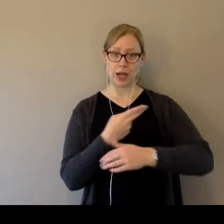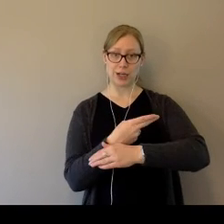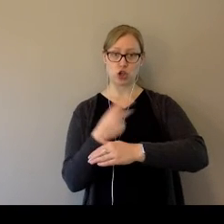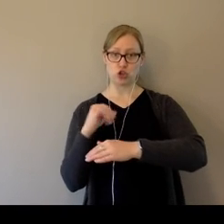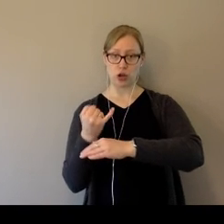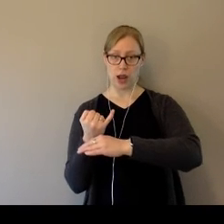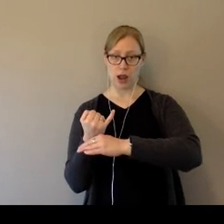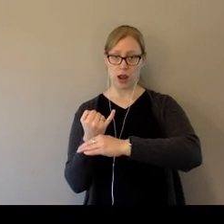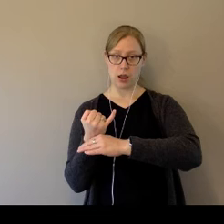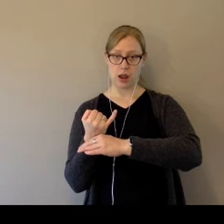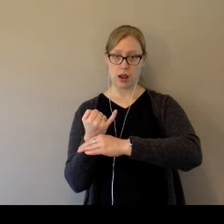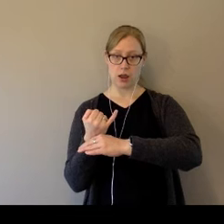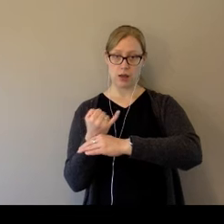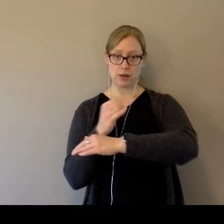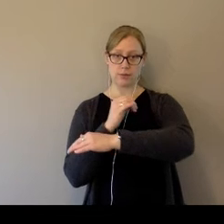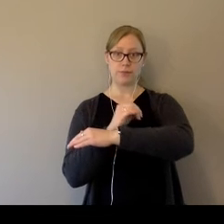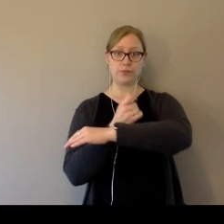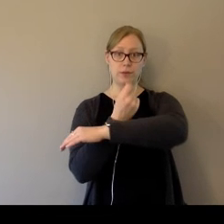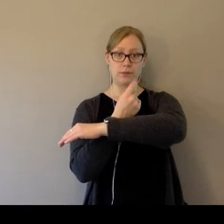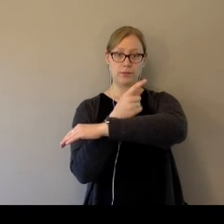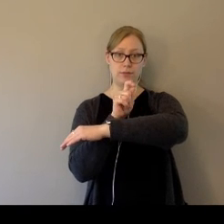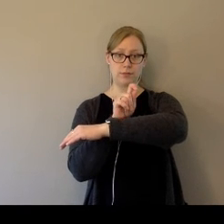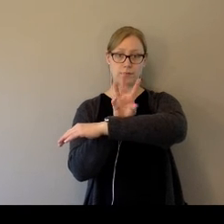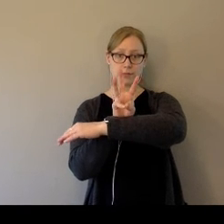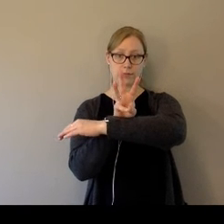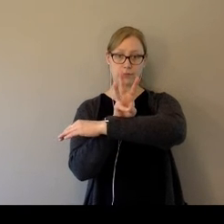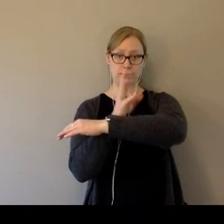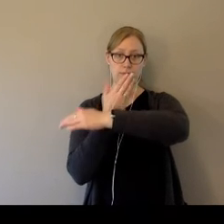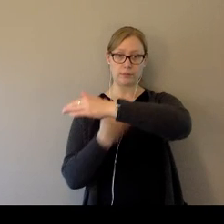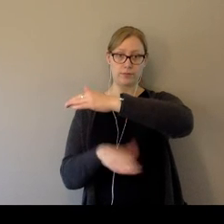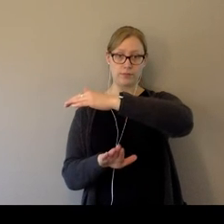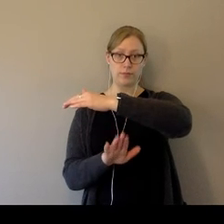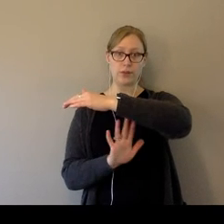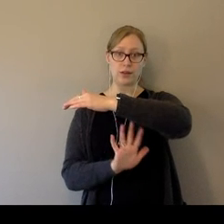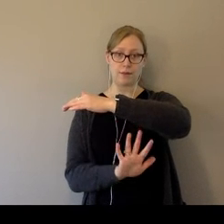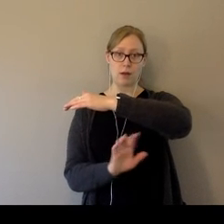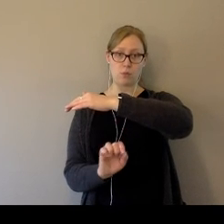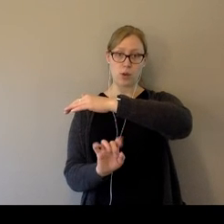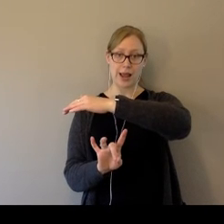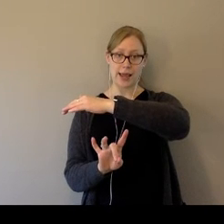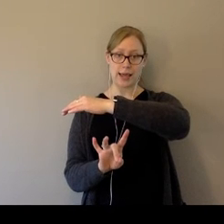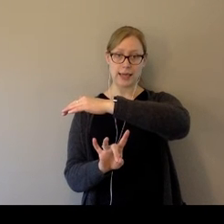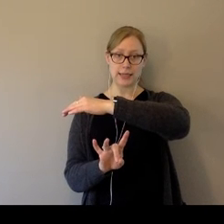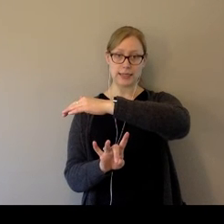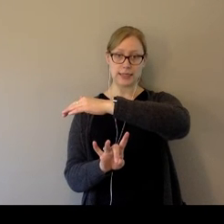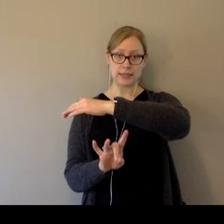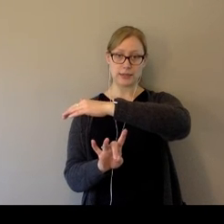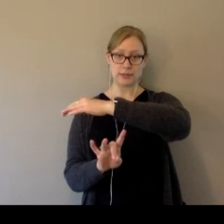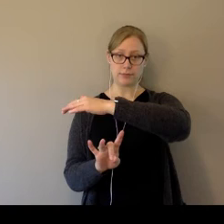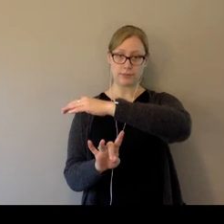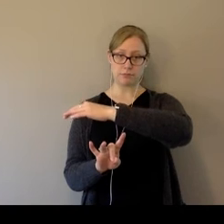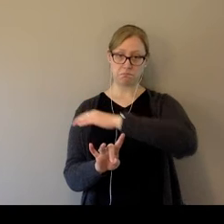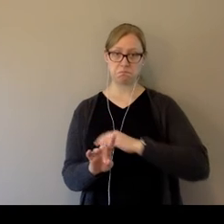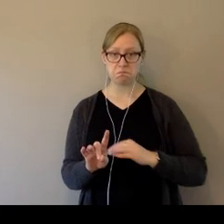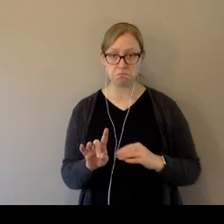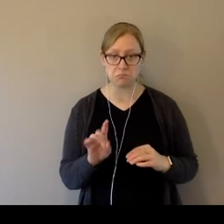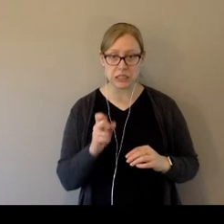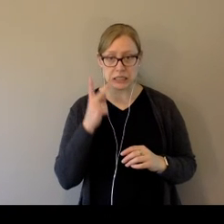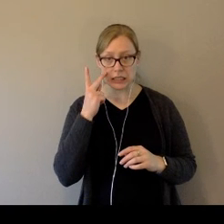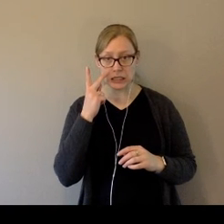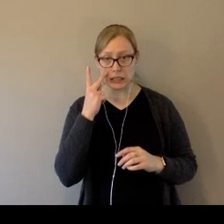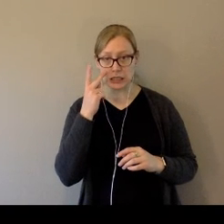triangle. And so that's 11.6 divided by 5.8. And you can see that if I